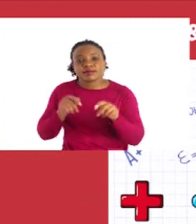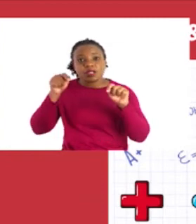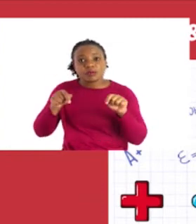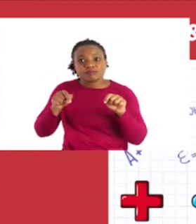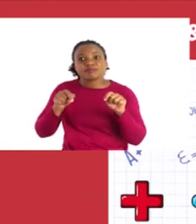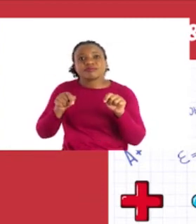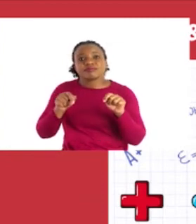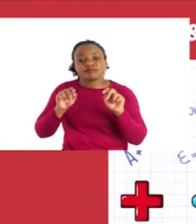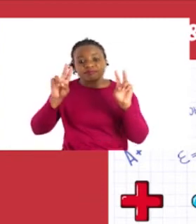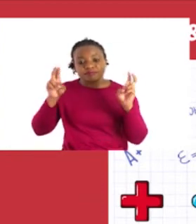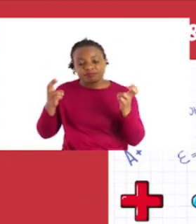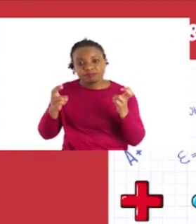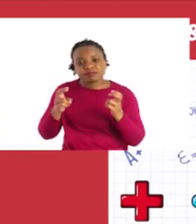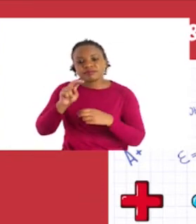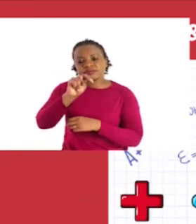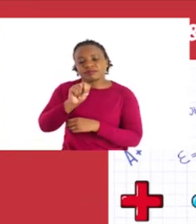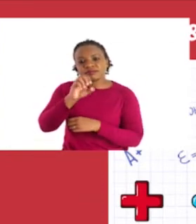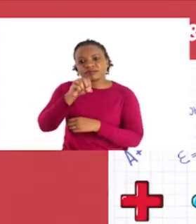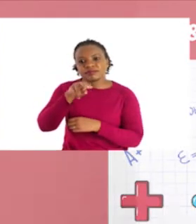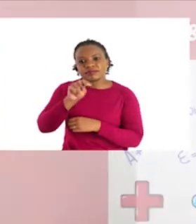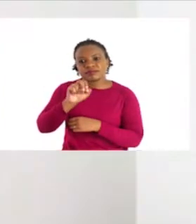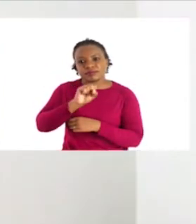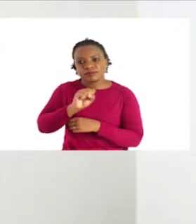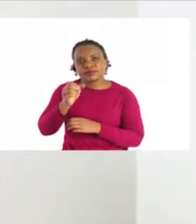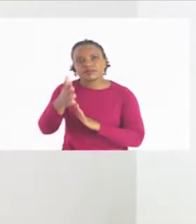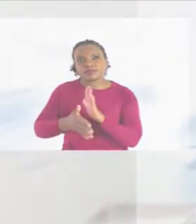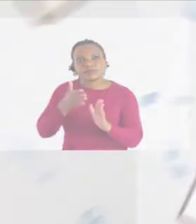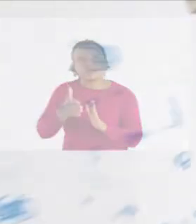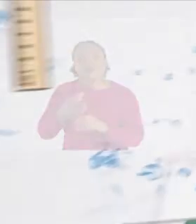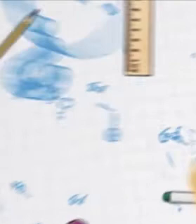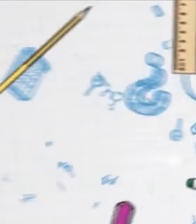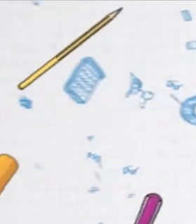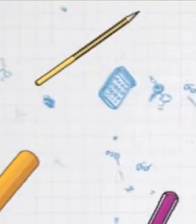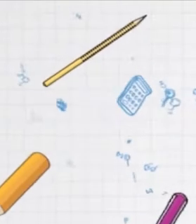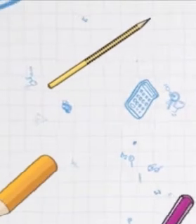Today's lesson will be about nouns.